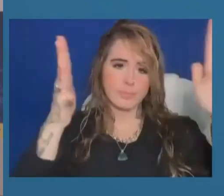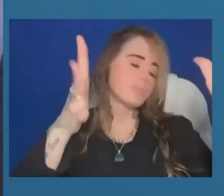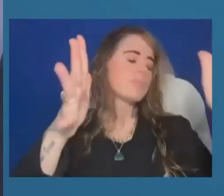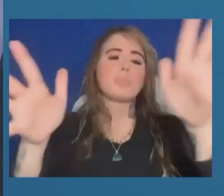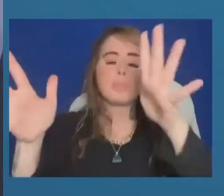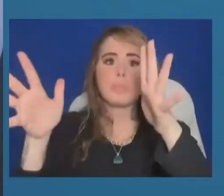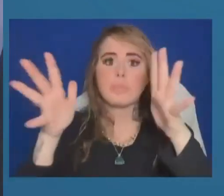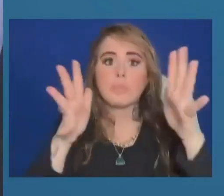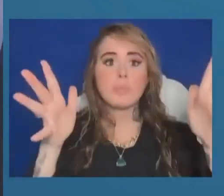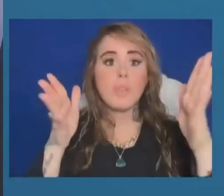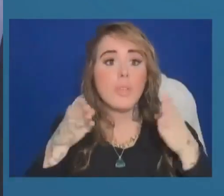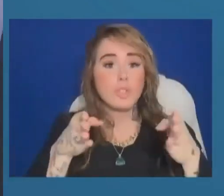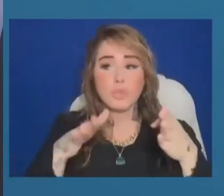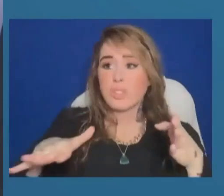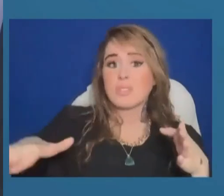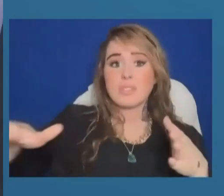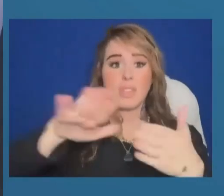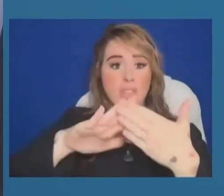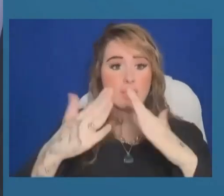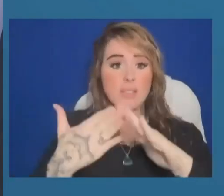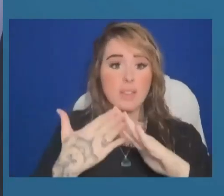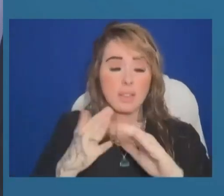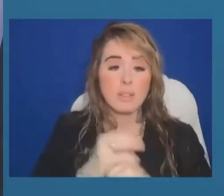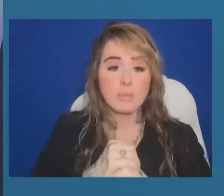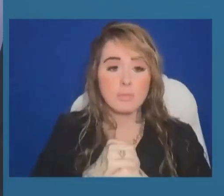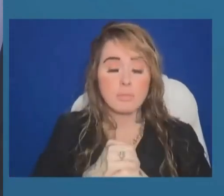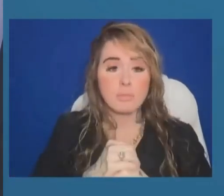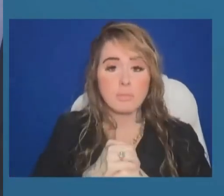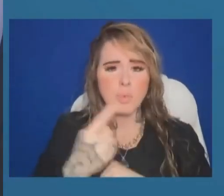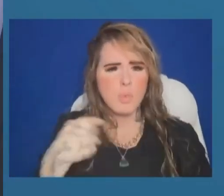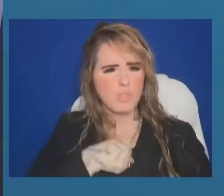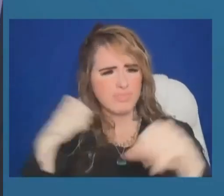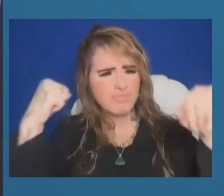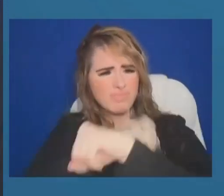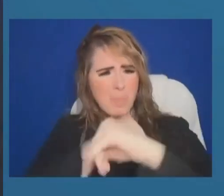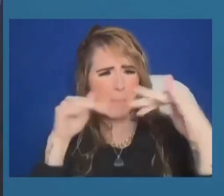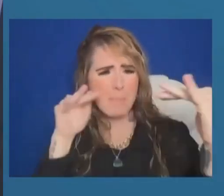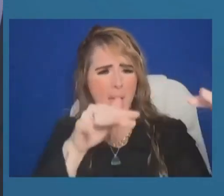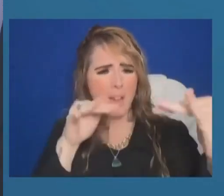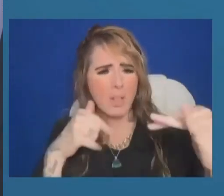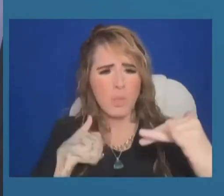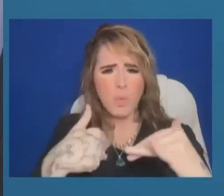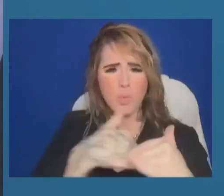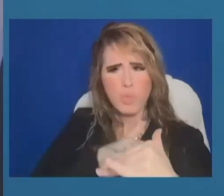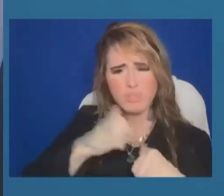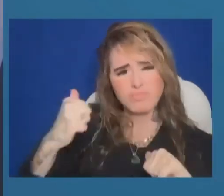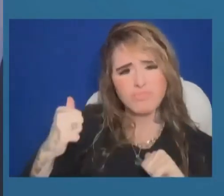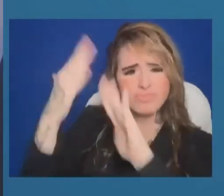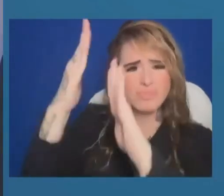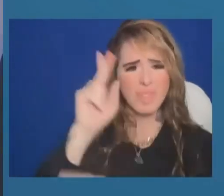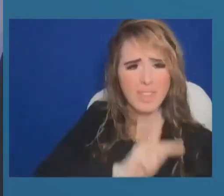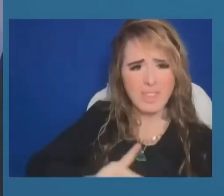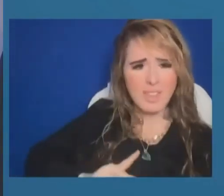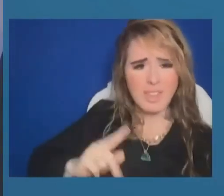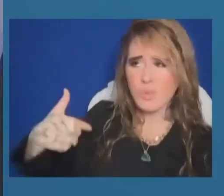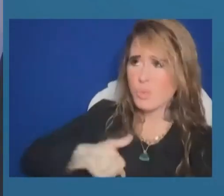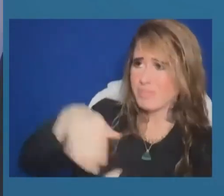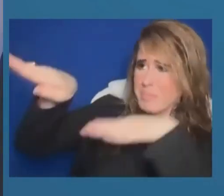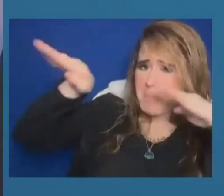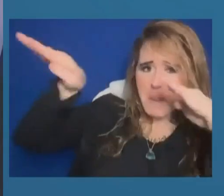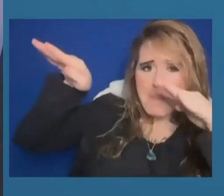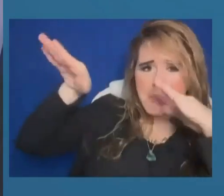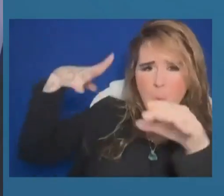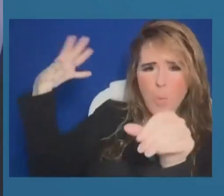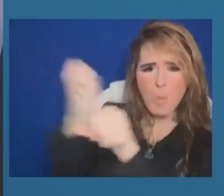The streets of this city where battles were fought, we stood up to a king, and we won then. And we will,